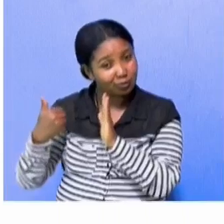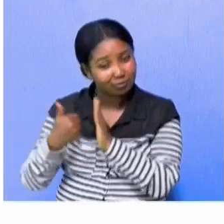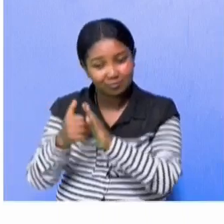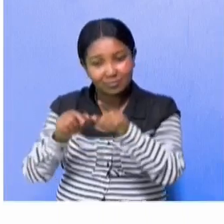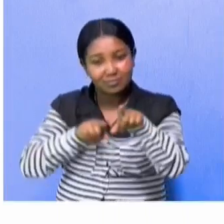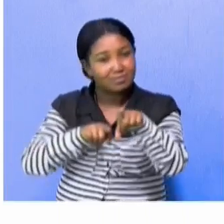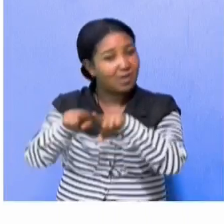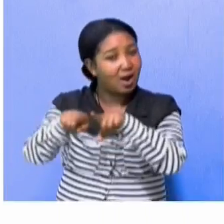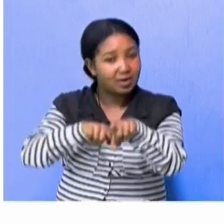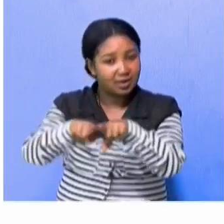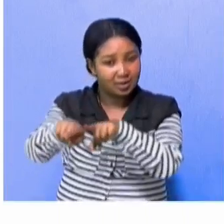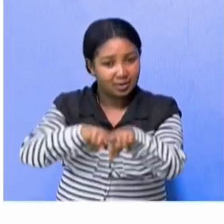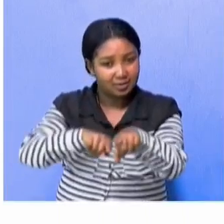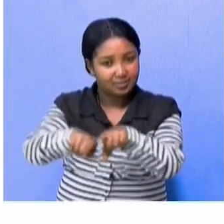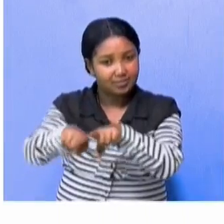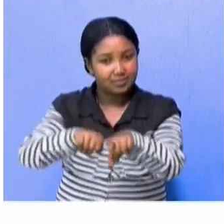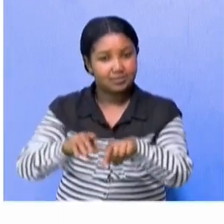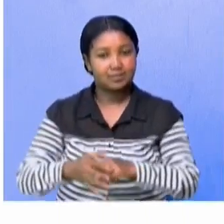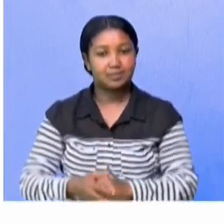agree